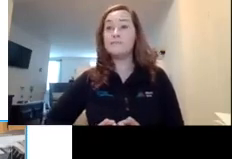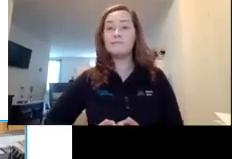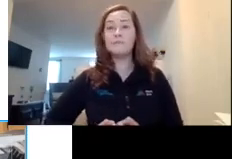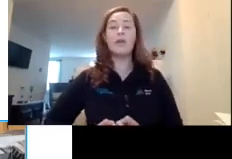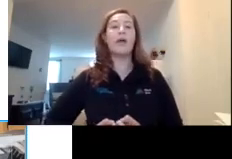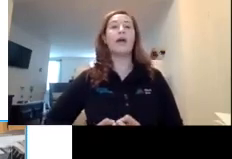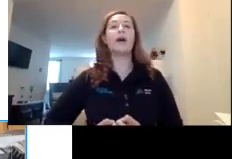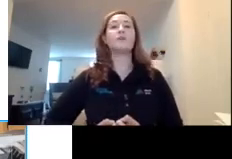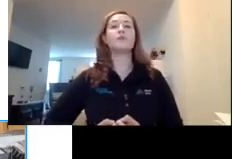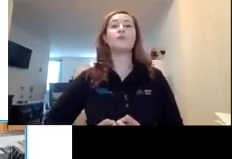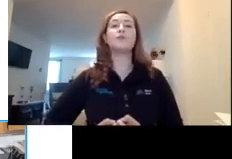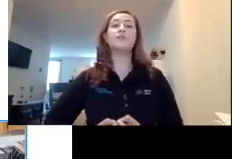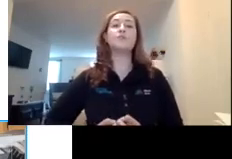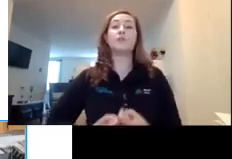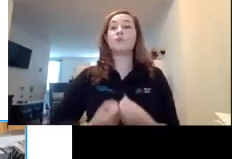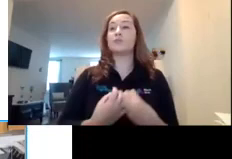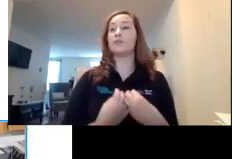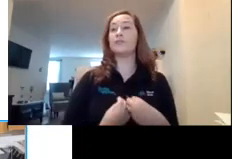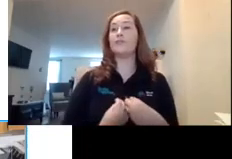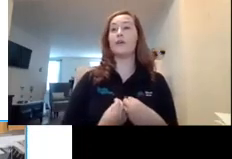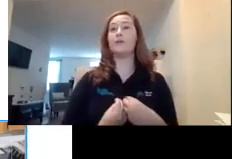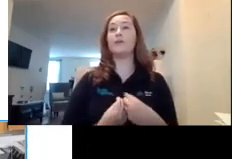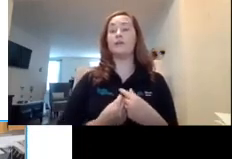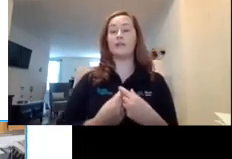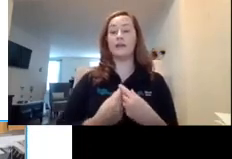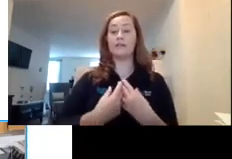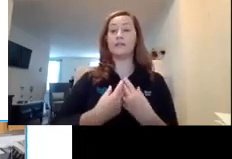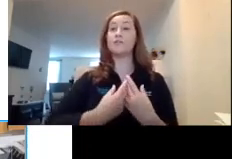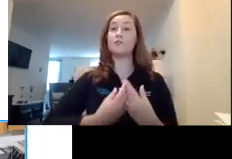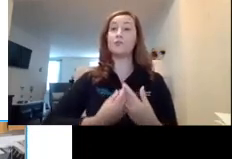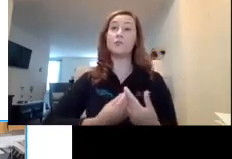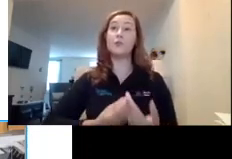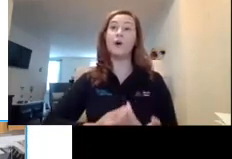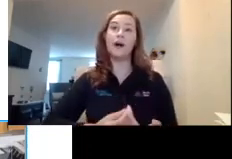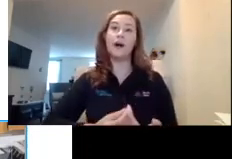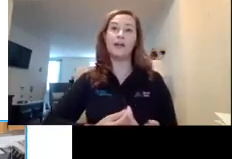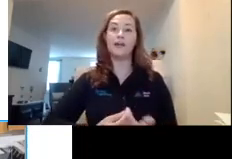capacity. So we needed to make sure that the family